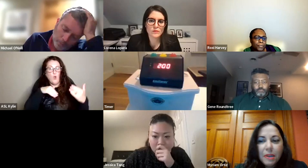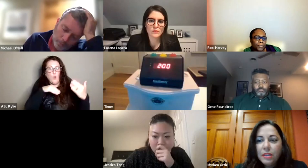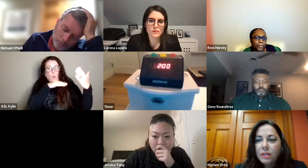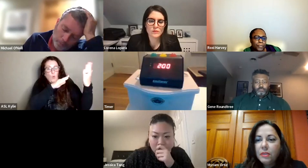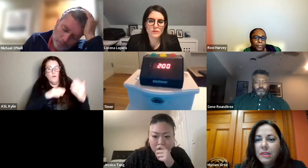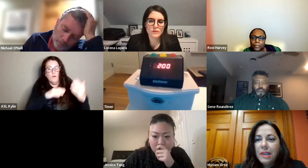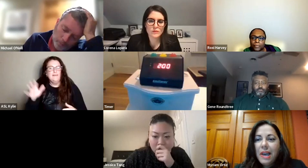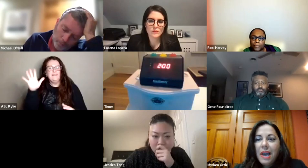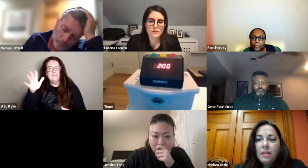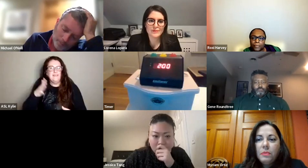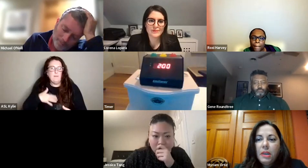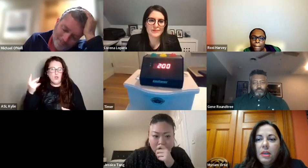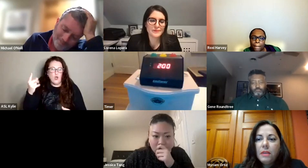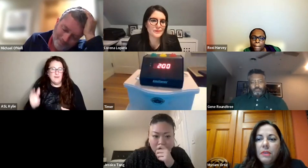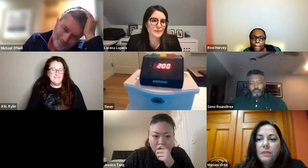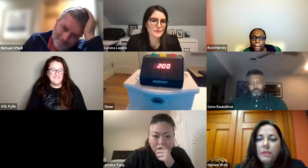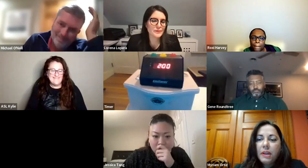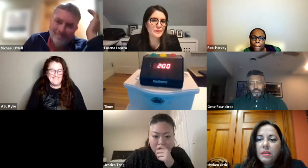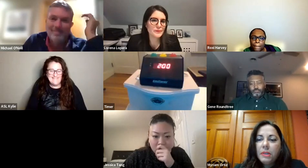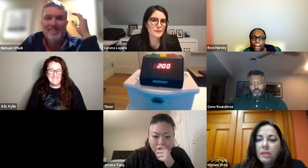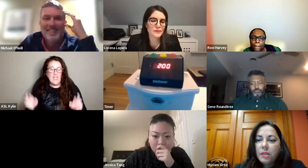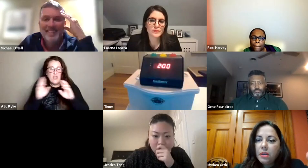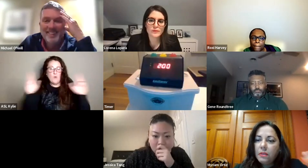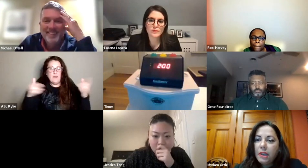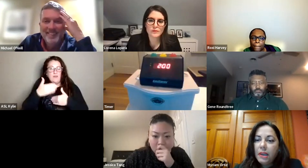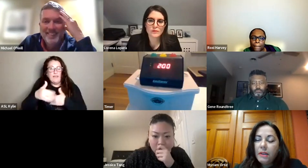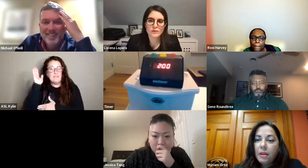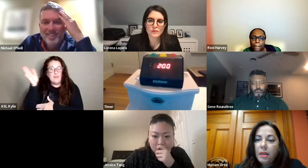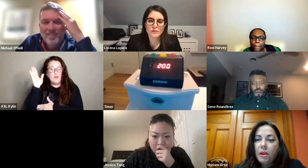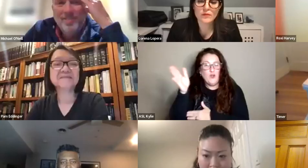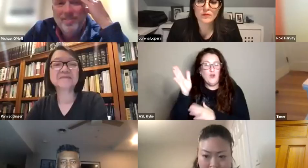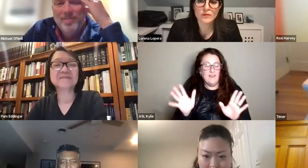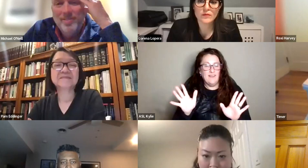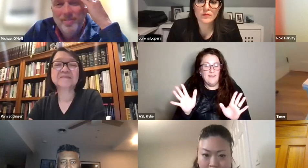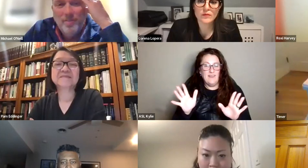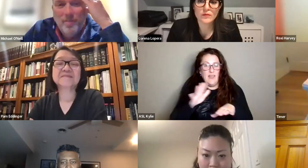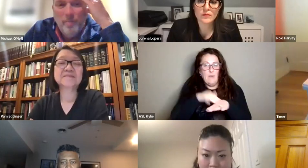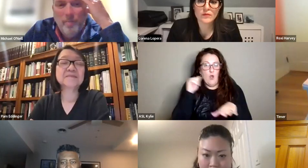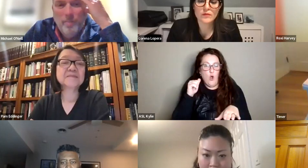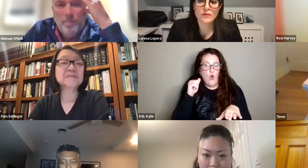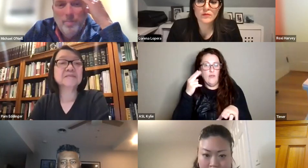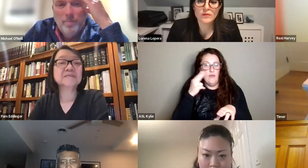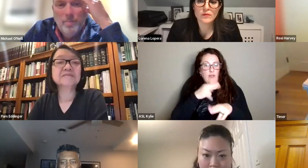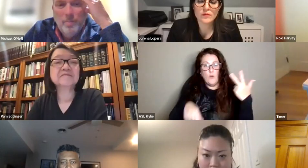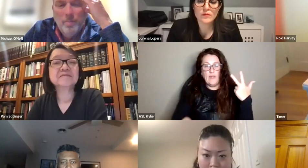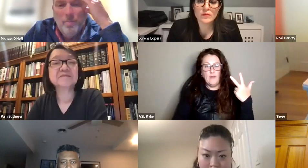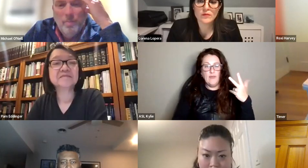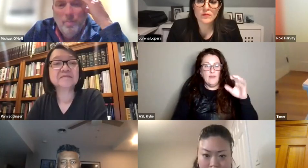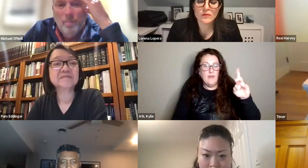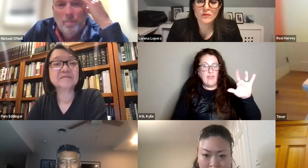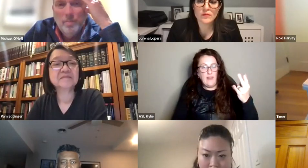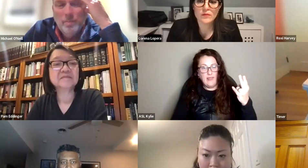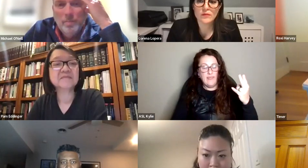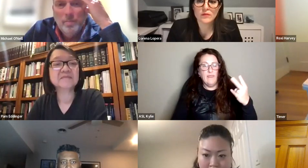about my dog's noise. As we get ready for our next speakers, I'll go ahead and call the next three. We have Edith